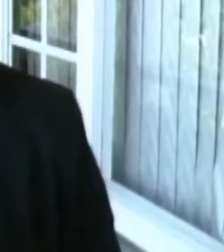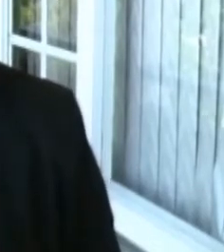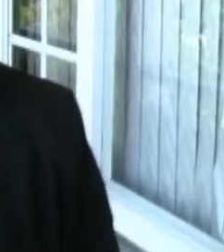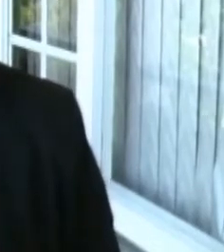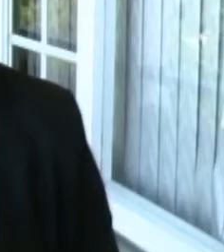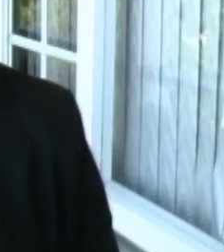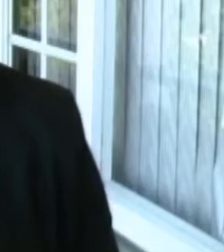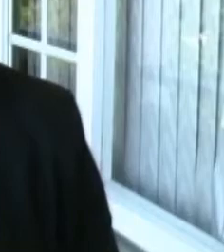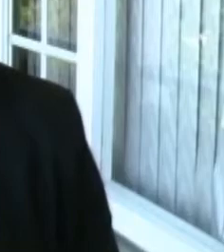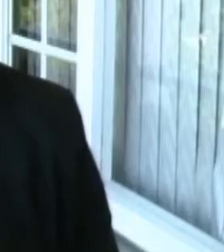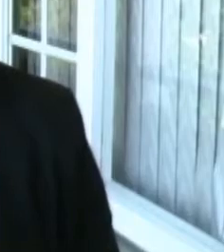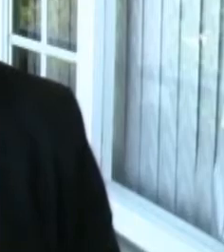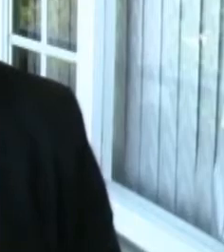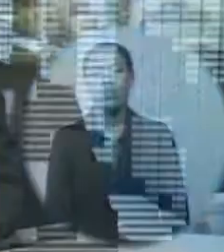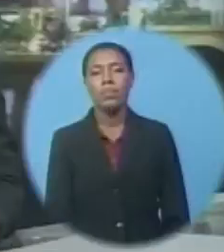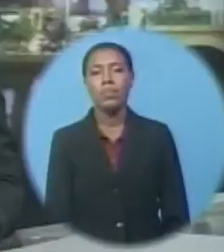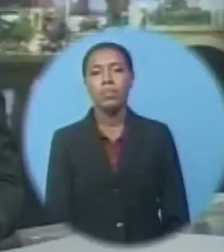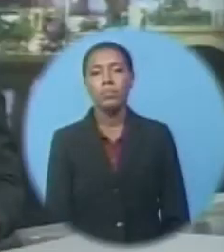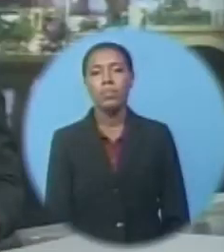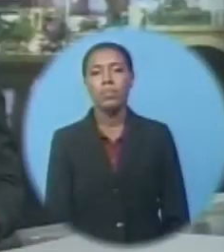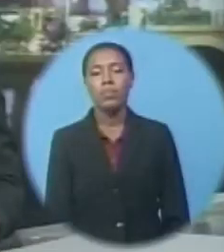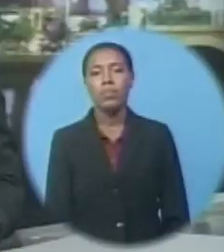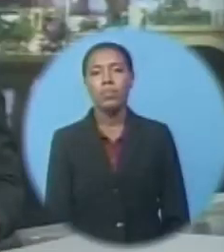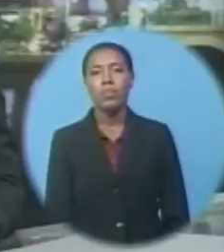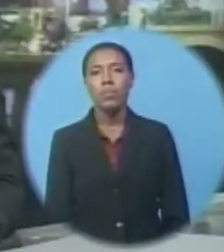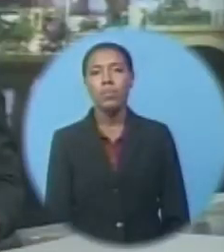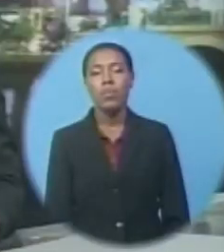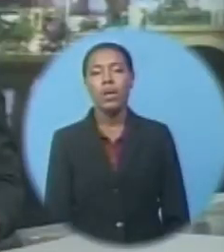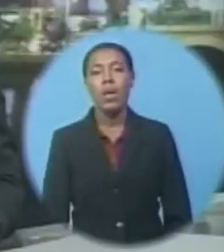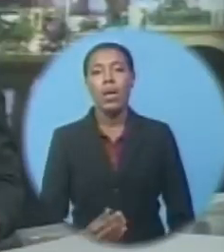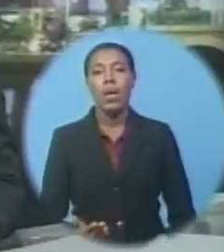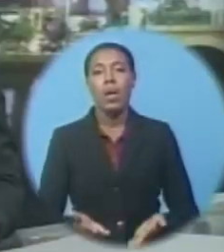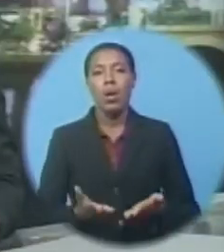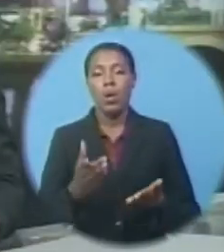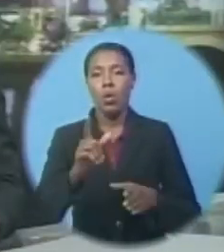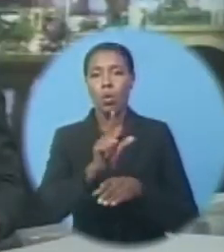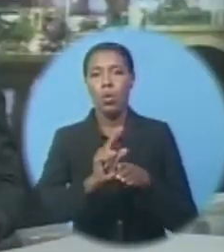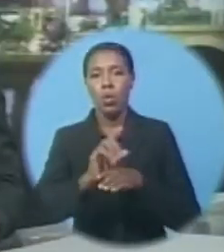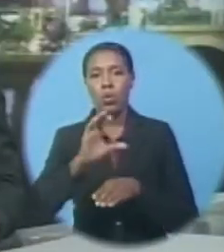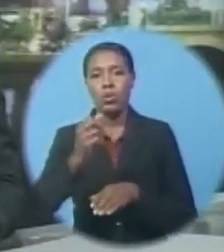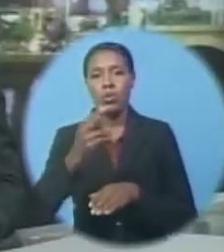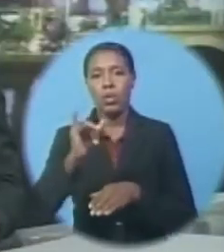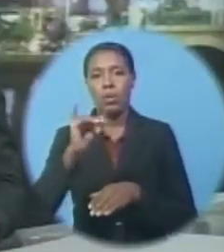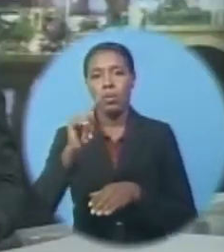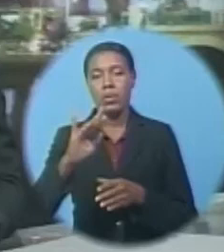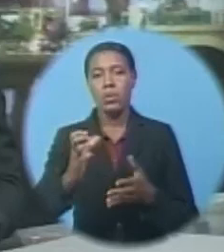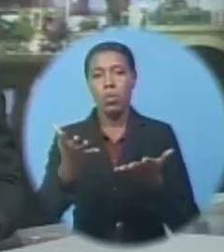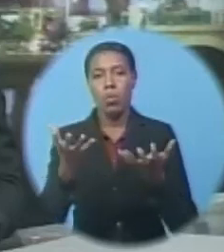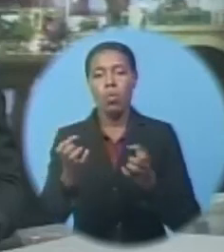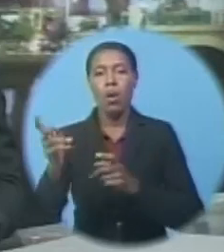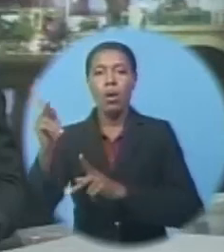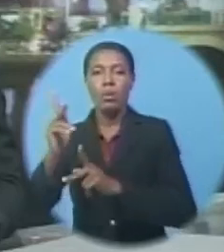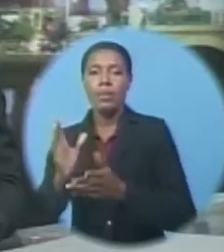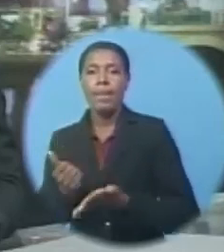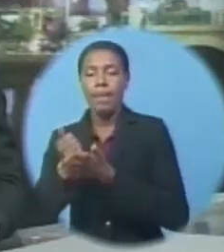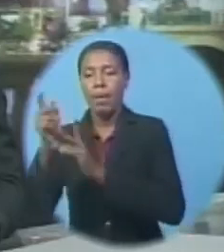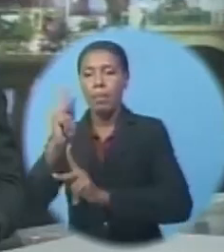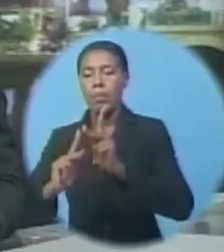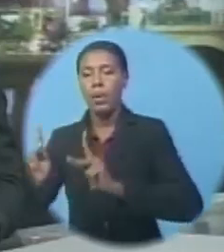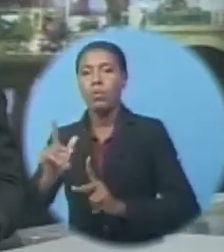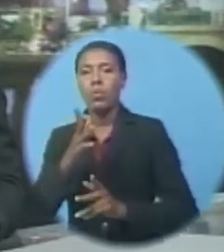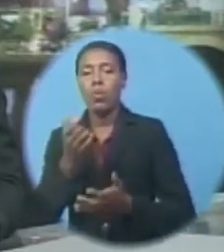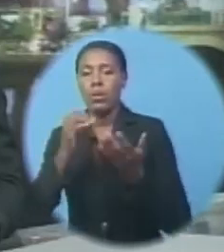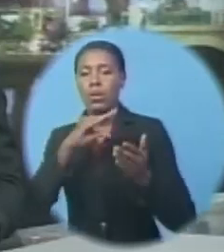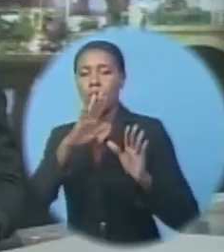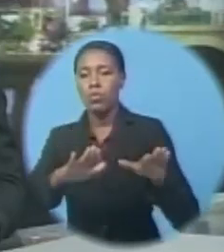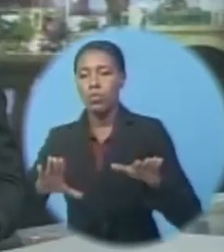learning experiences. In other news, a local charity has stepped up to help parents who wish to homeschool their children.